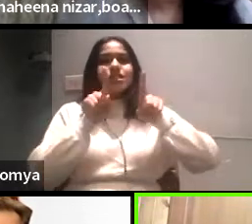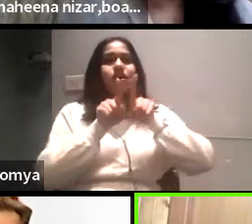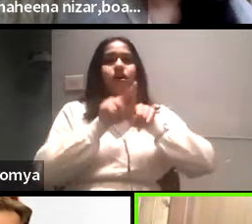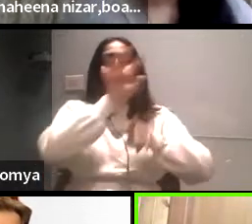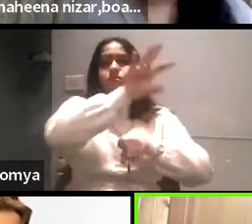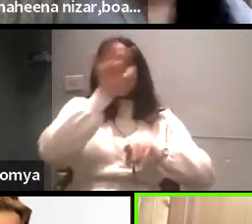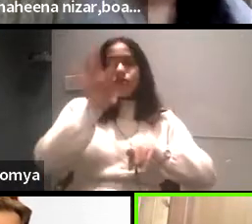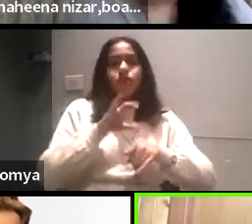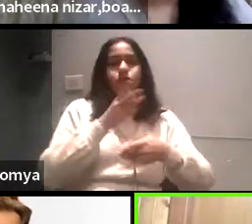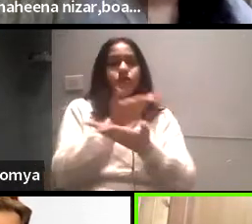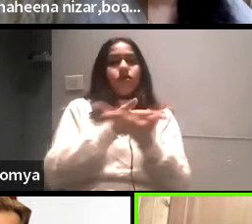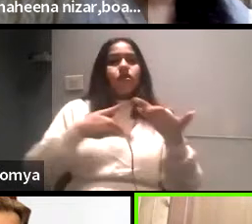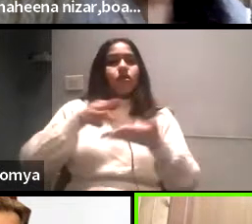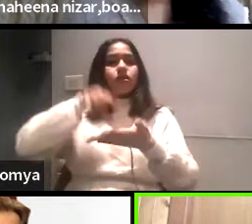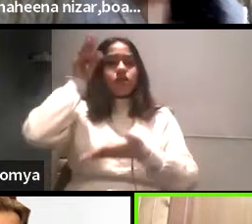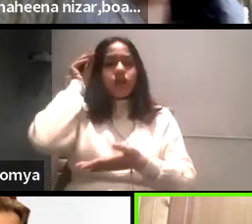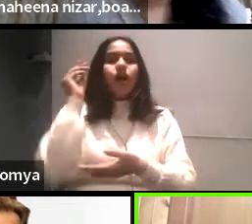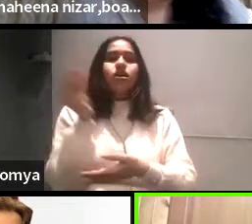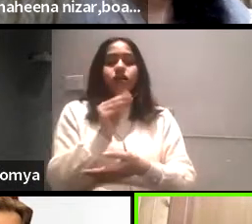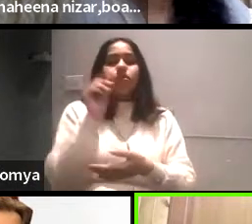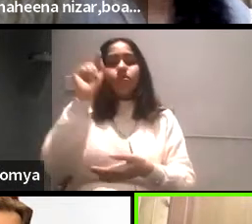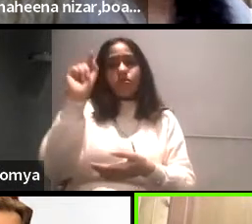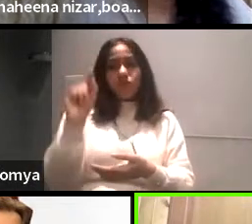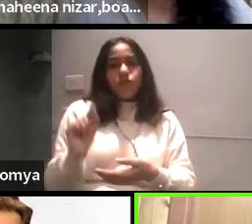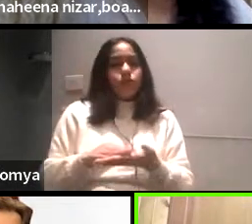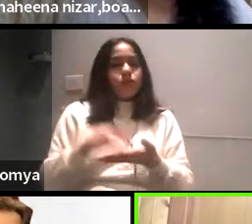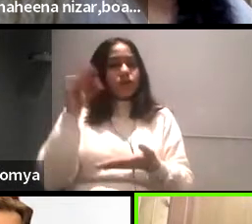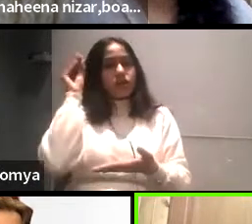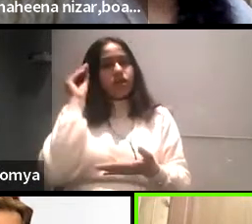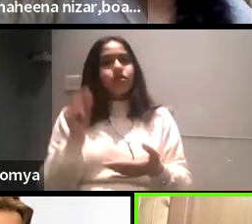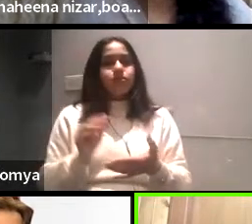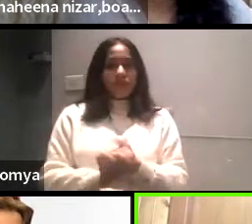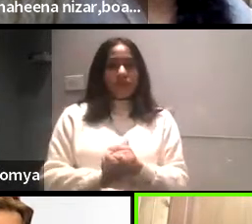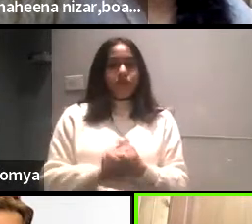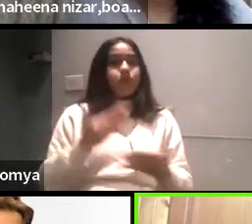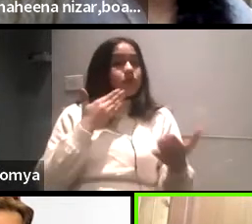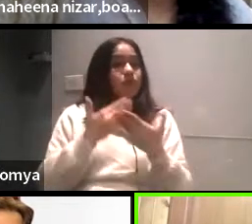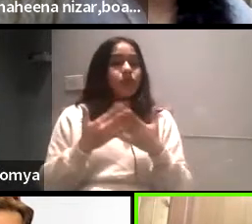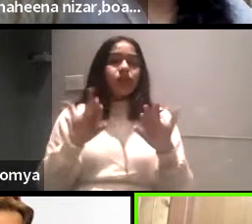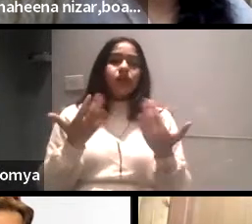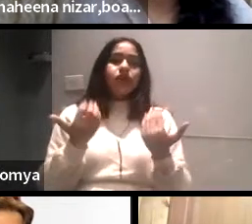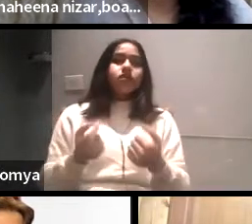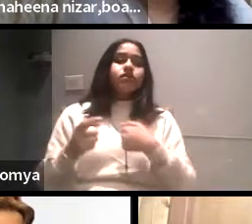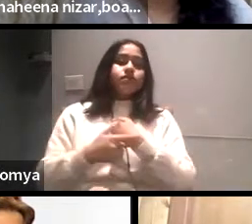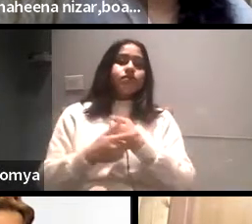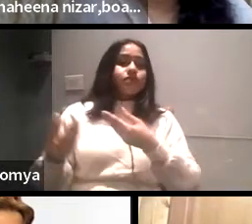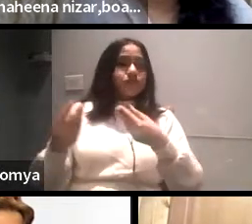learn quite a few things from you, madam. So thanks for sparing time out.